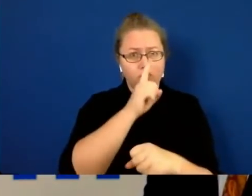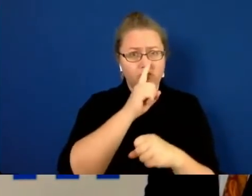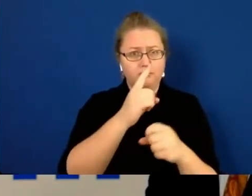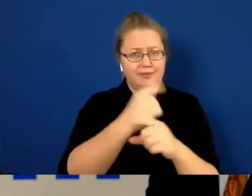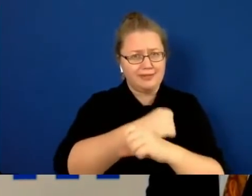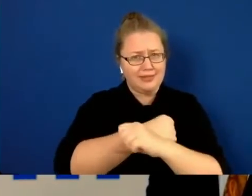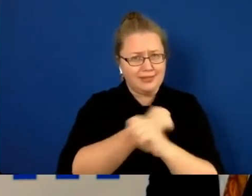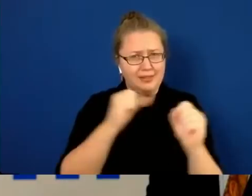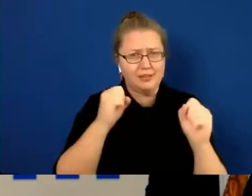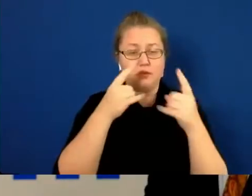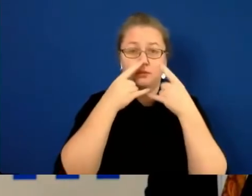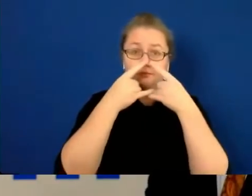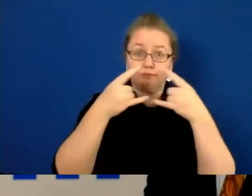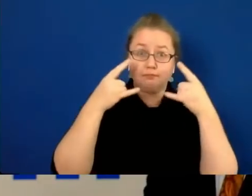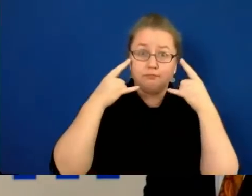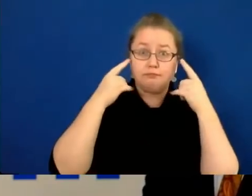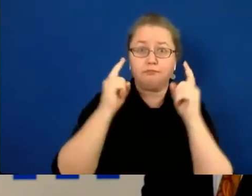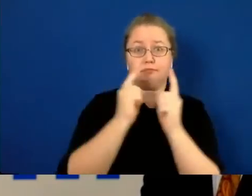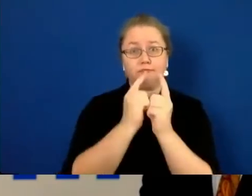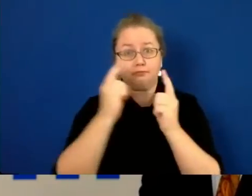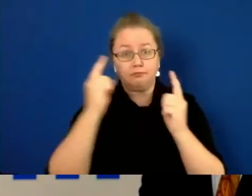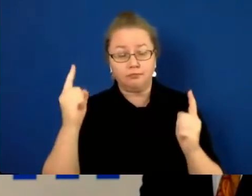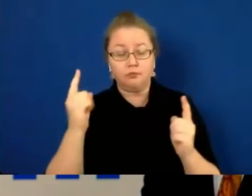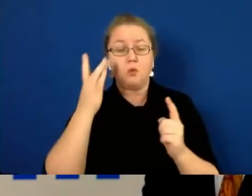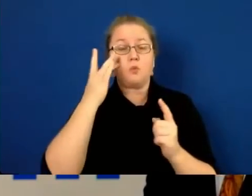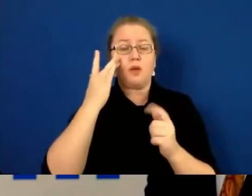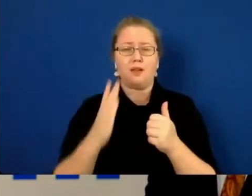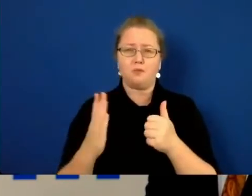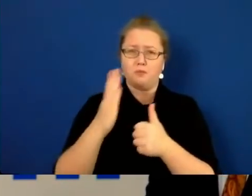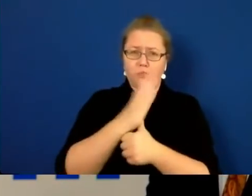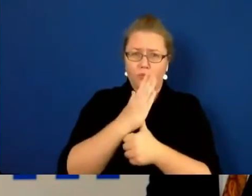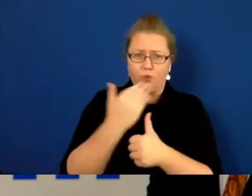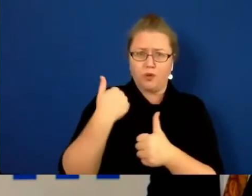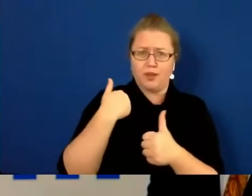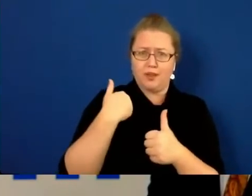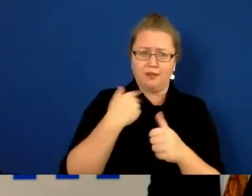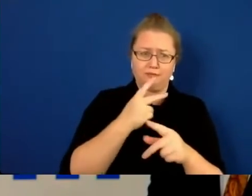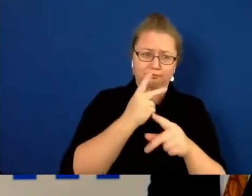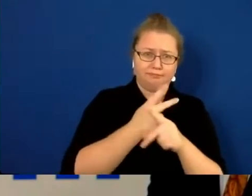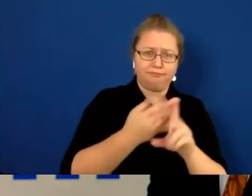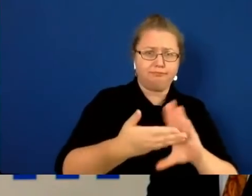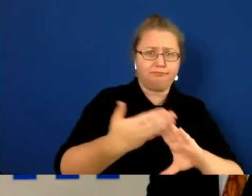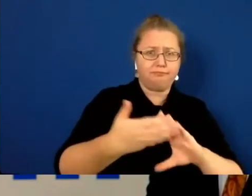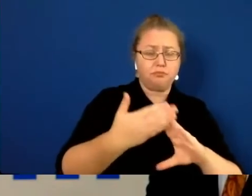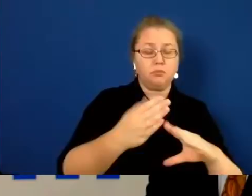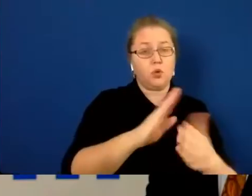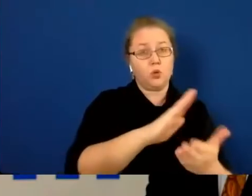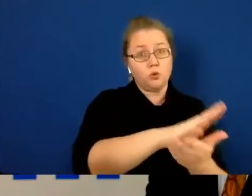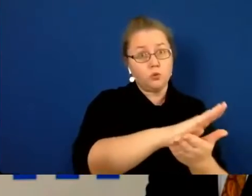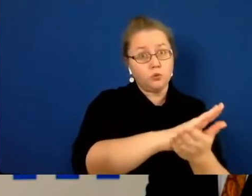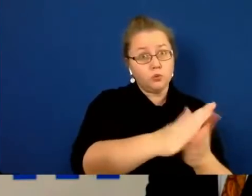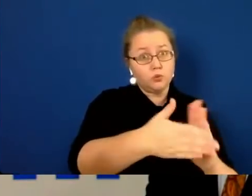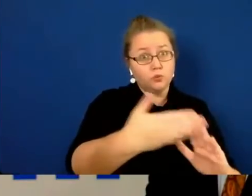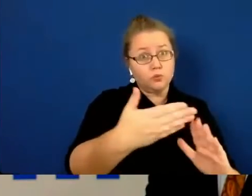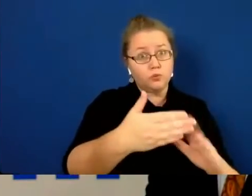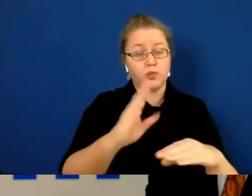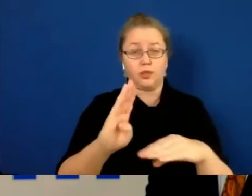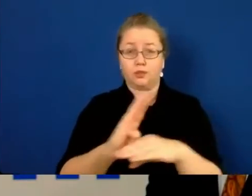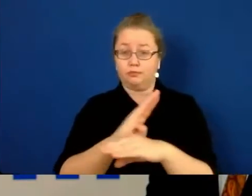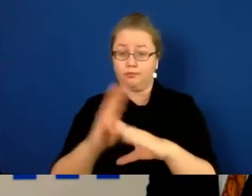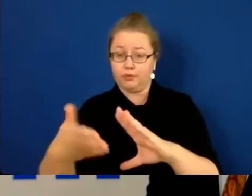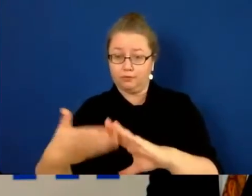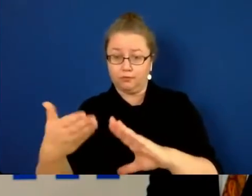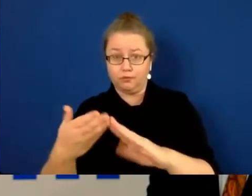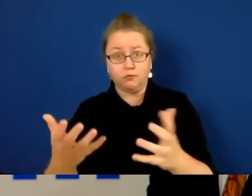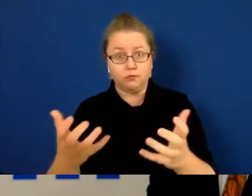outbreak that we're managing that's in the interior health region so far. So we're not at a place where we need